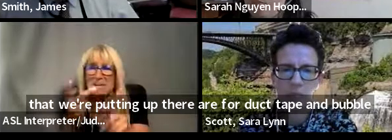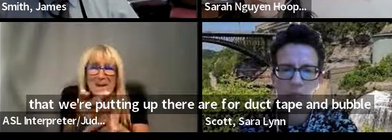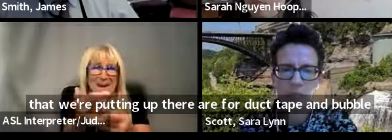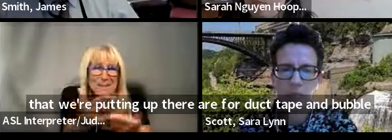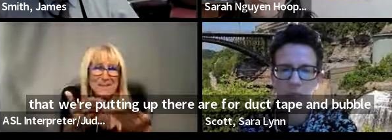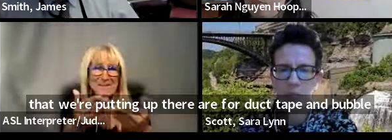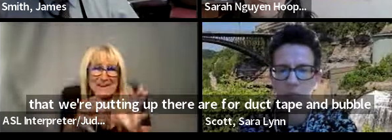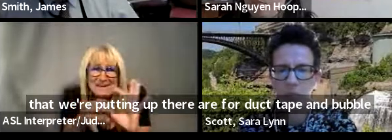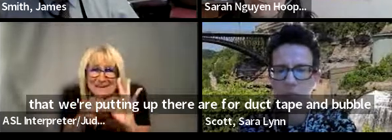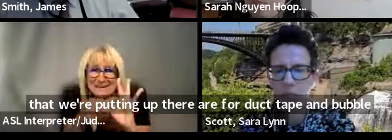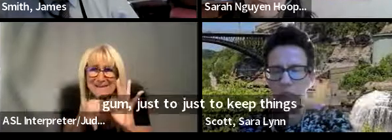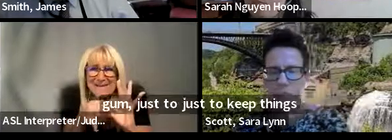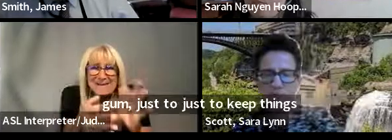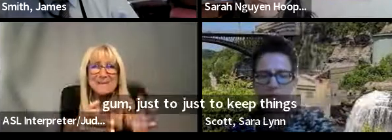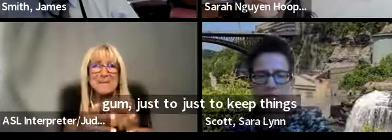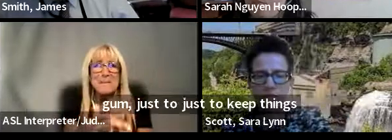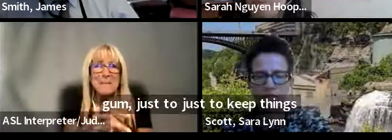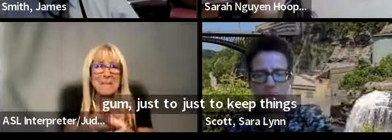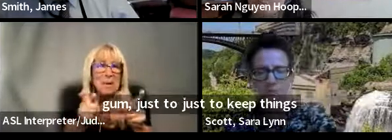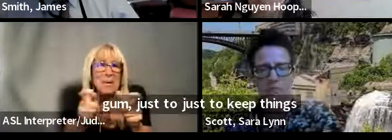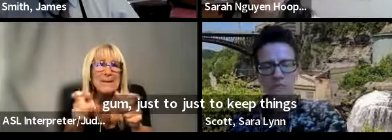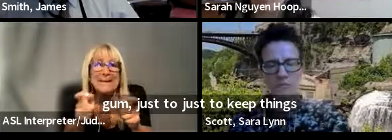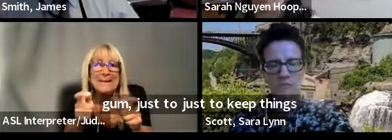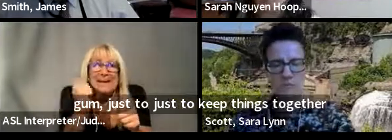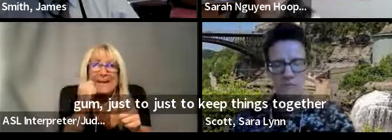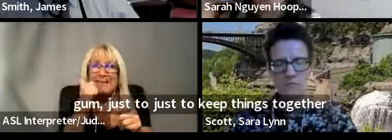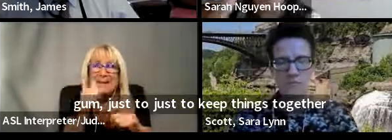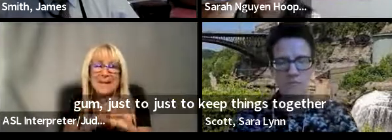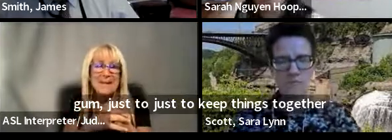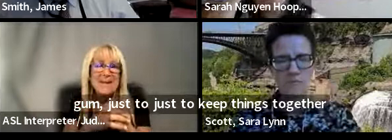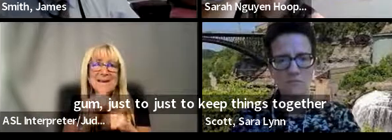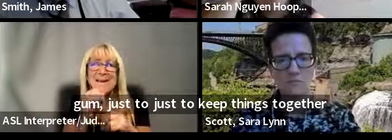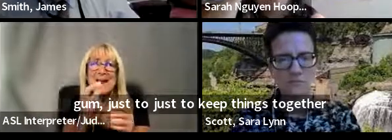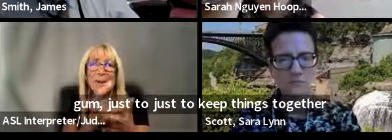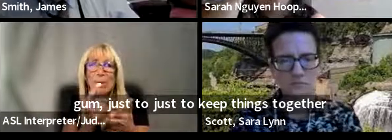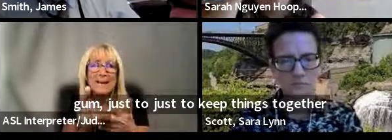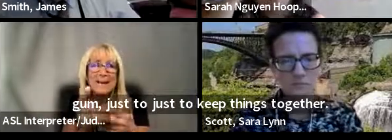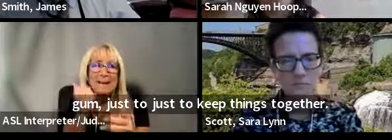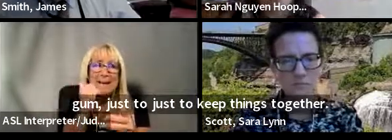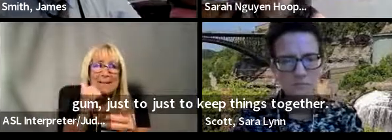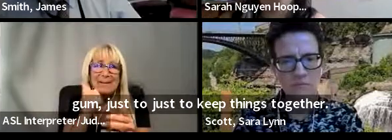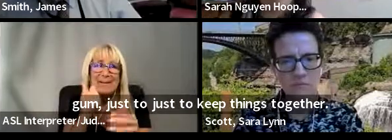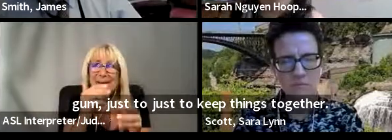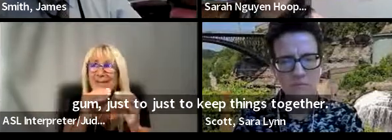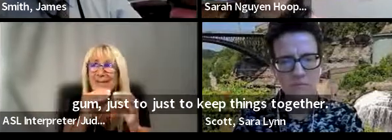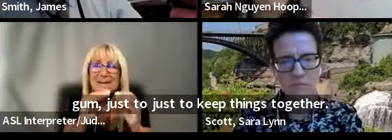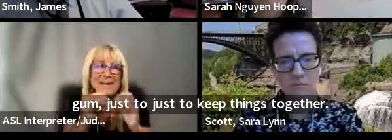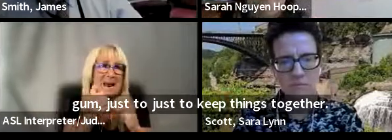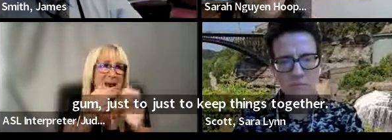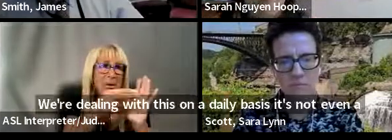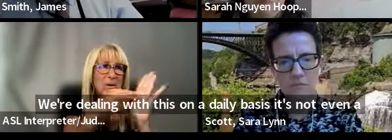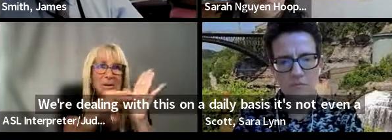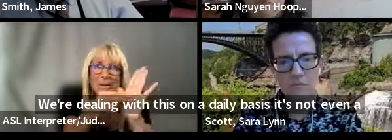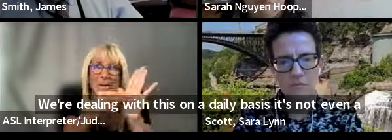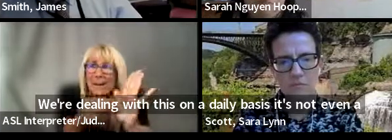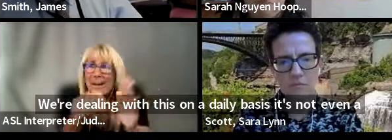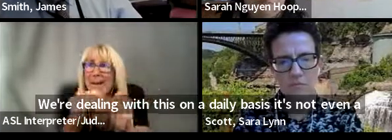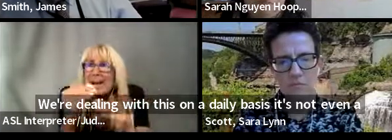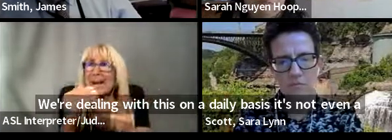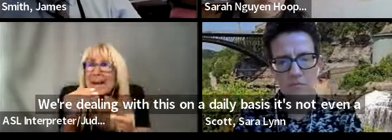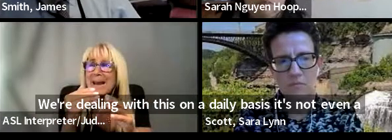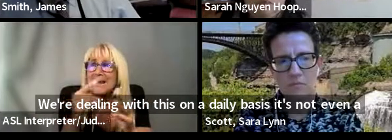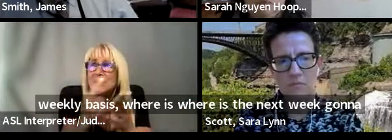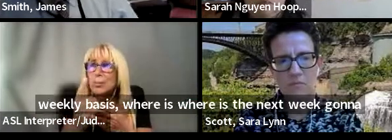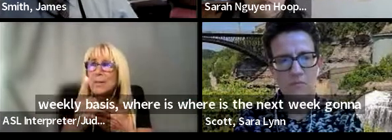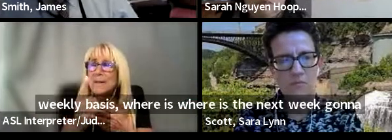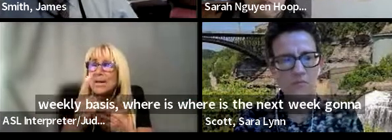held together. We're dealing with this on a daily basis. It's not even a weekly basis. Where's the next leak going to spring in a roof? What's